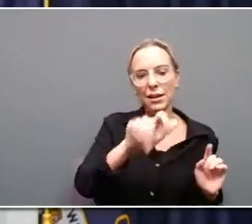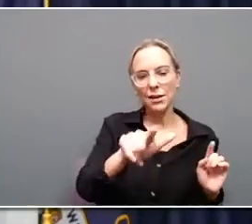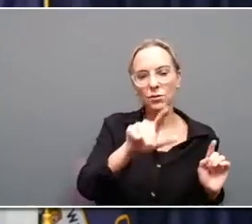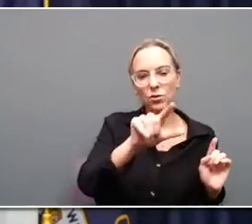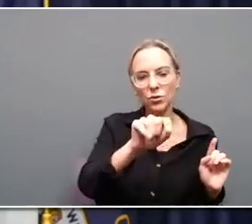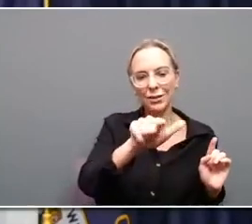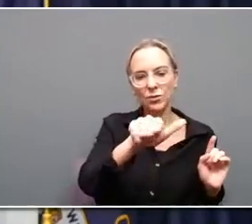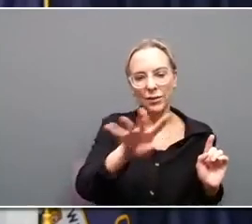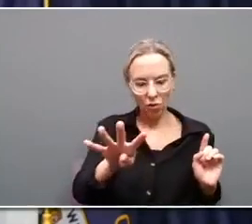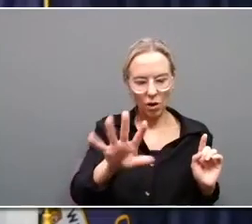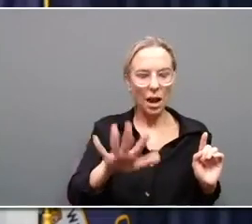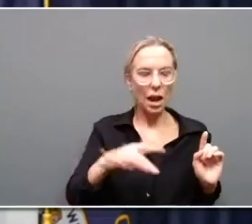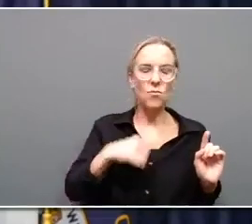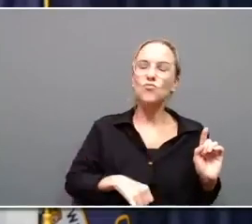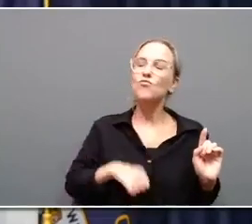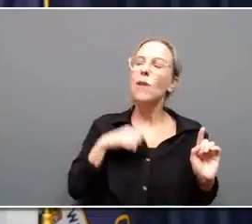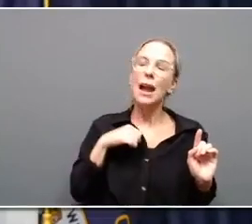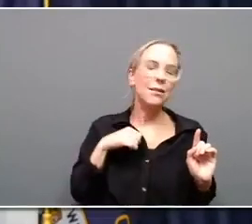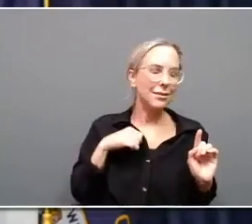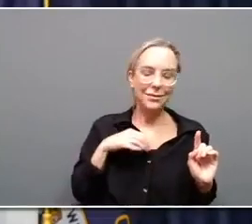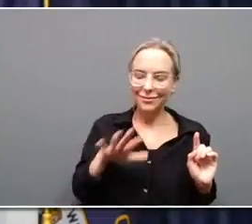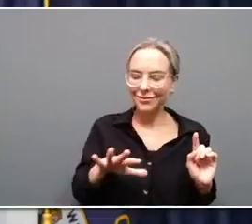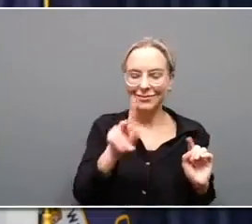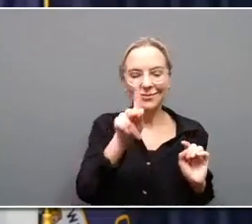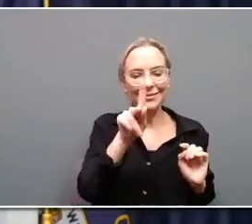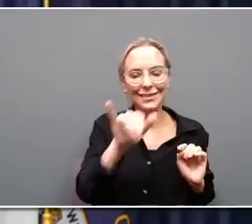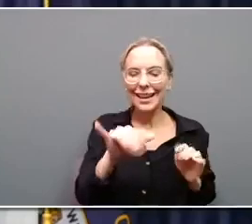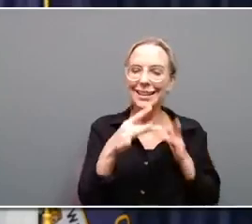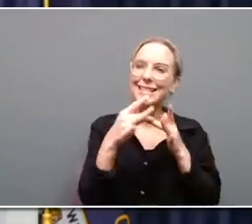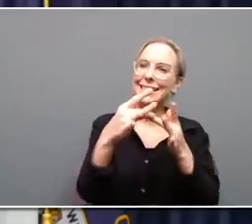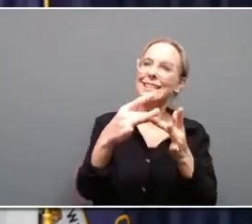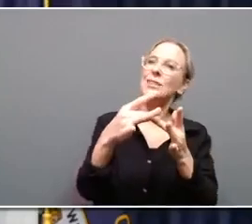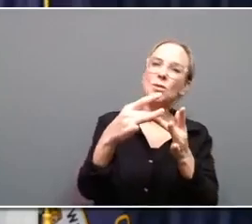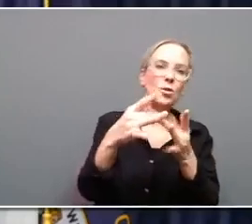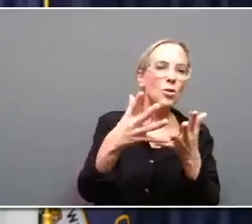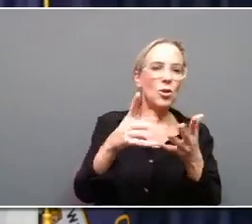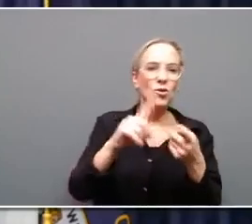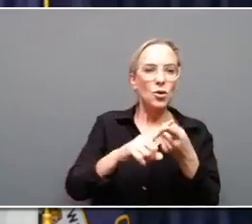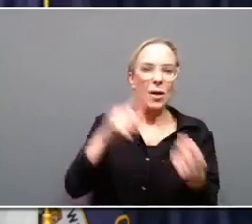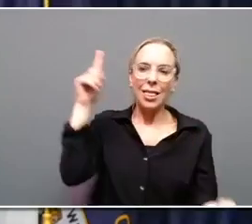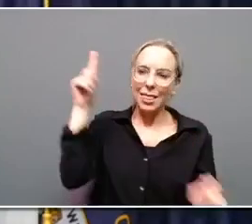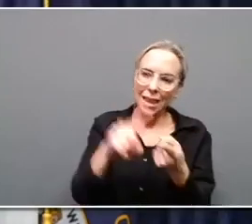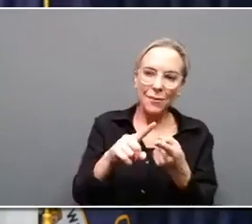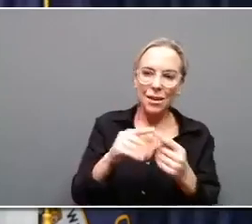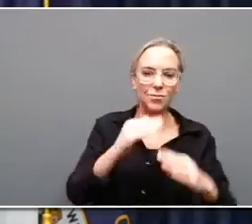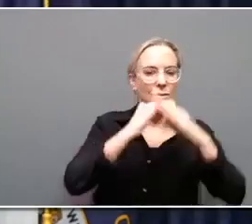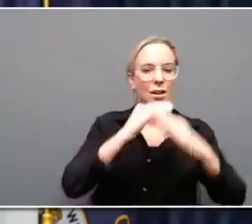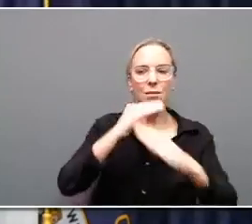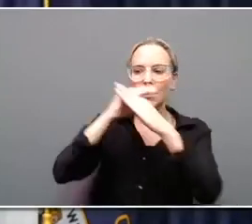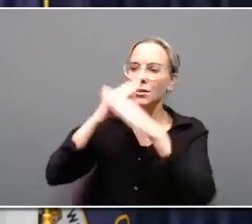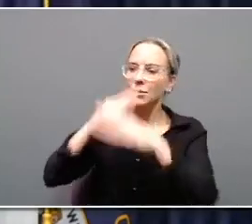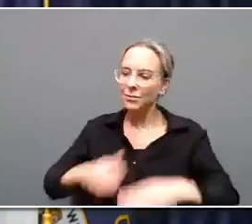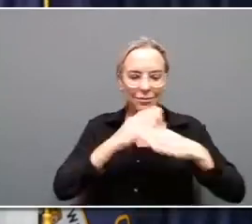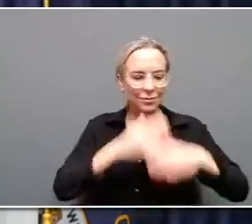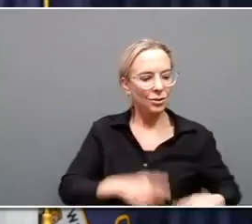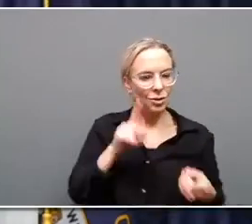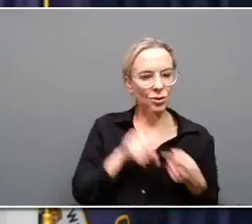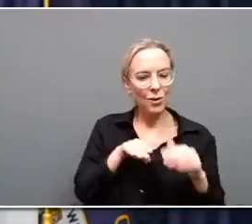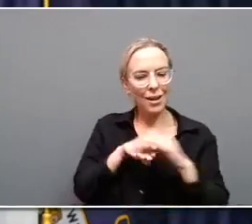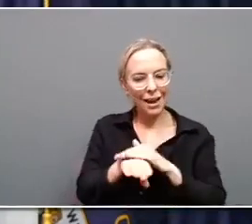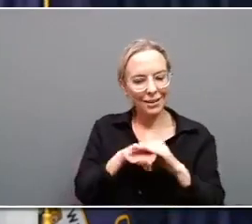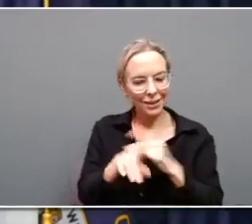I'm so proud that Kentucky is leading the way in eliminating roadblocks to healthcare access. Because of today's announcement, more